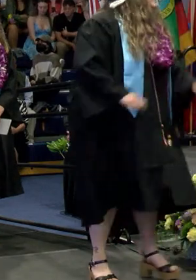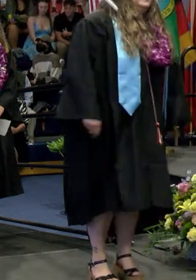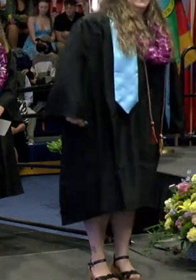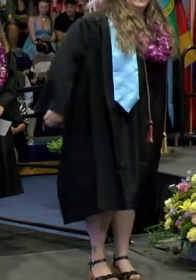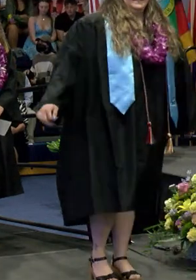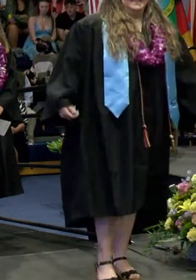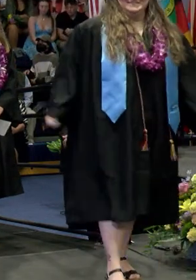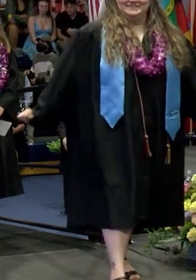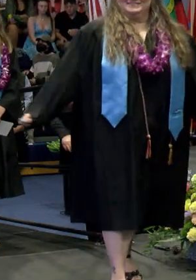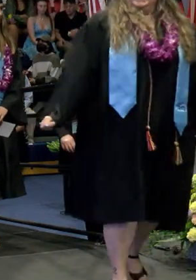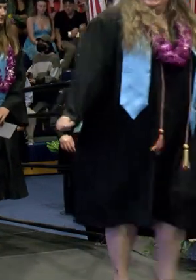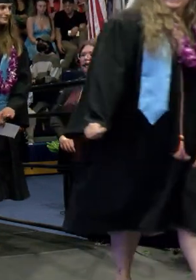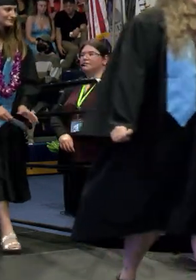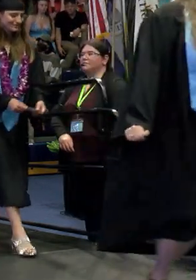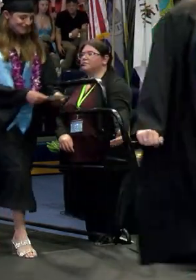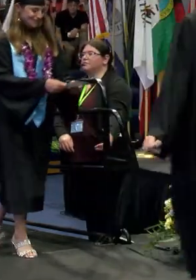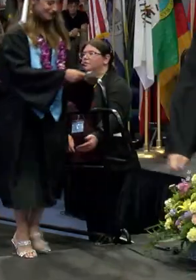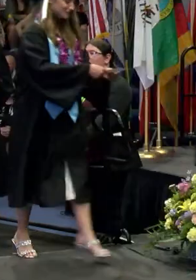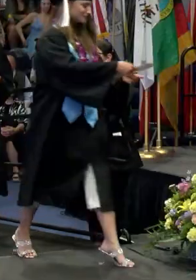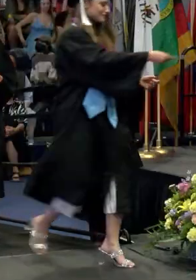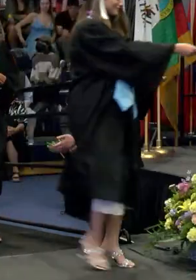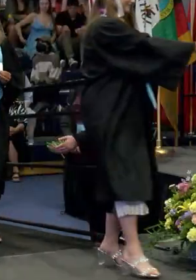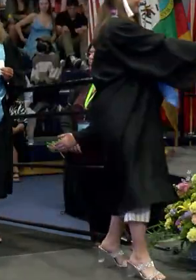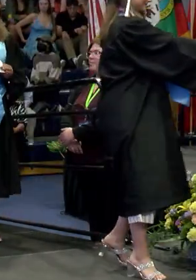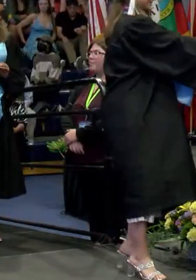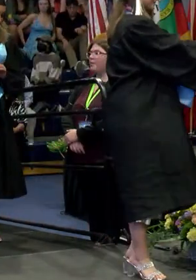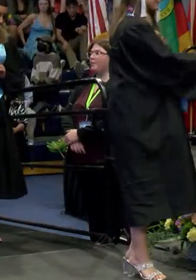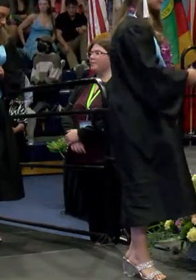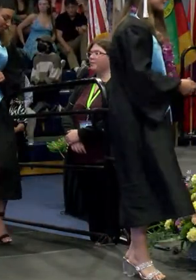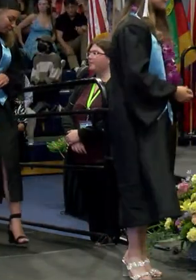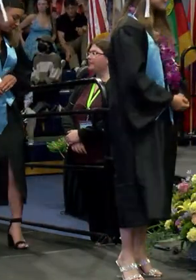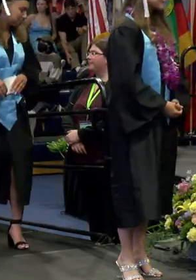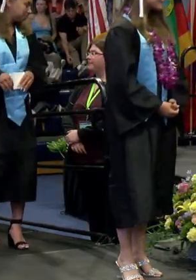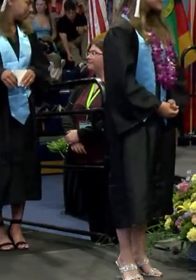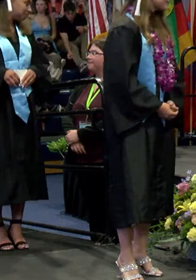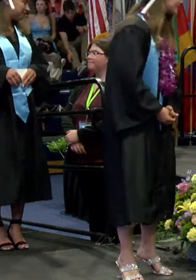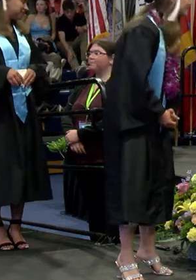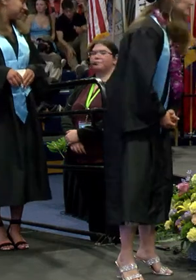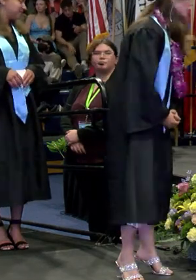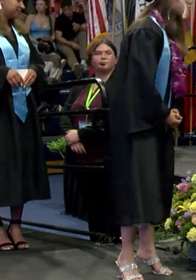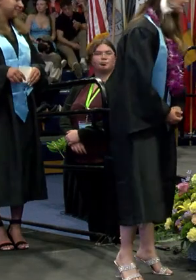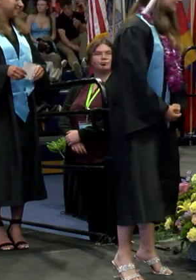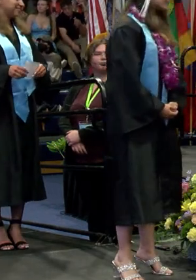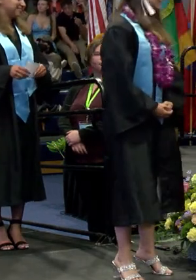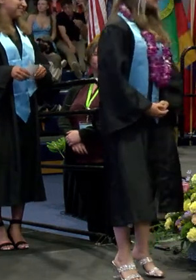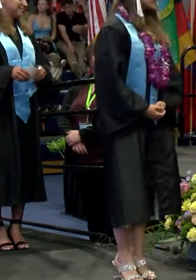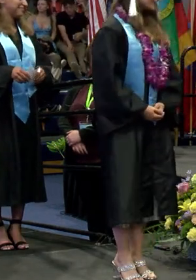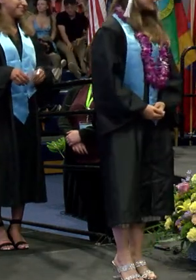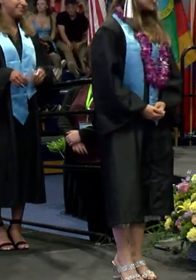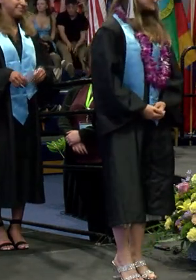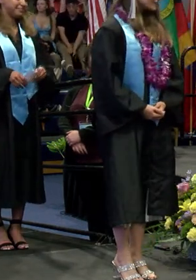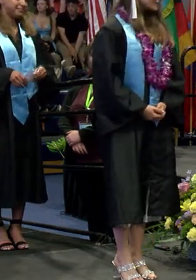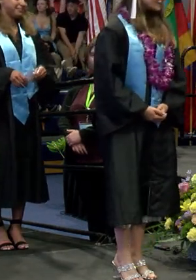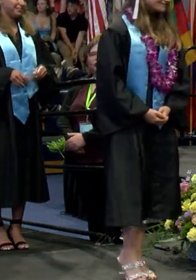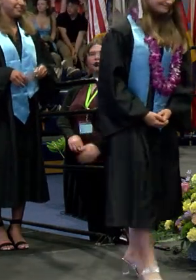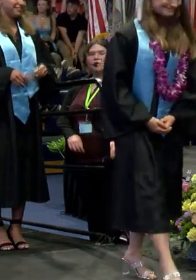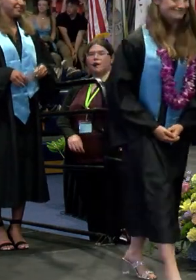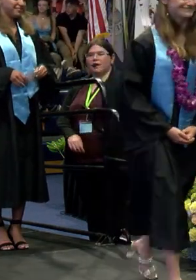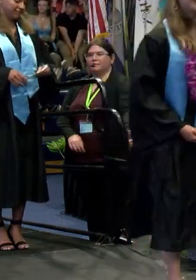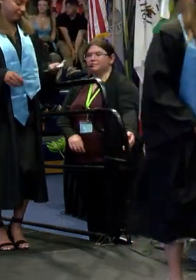Alora Rice. Sierra